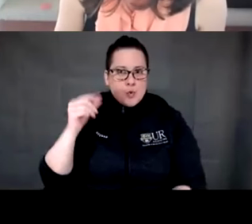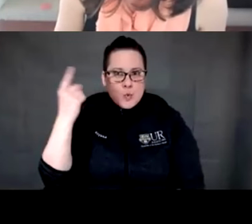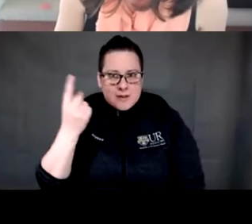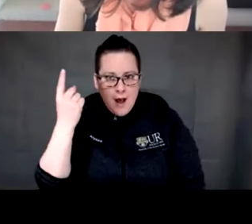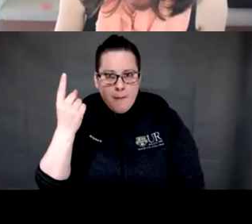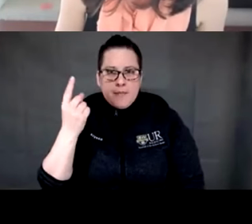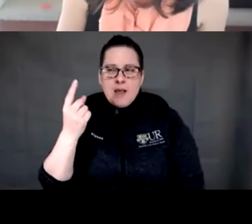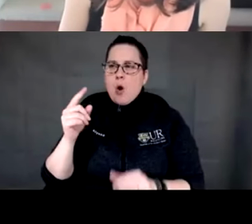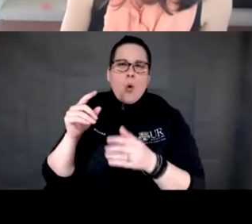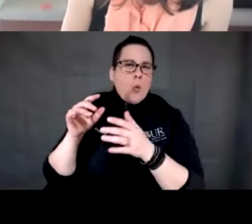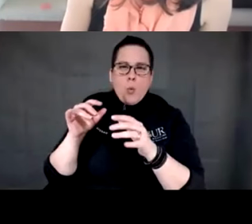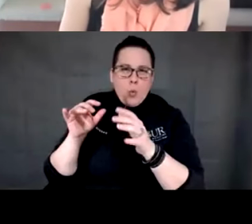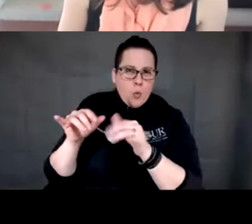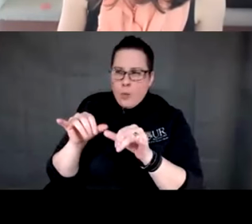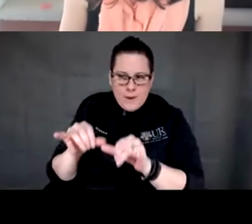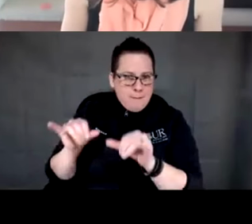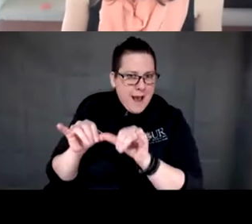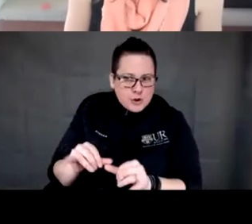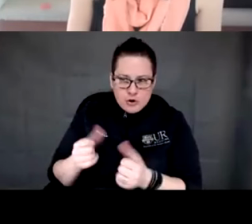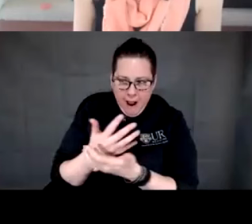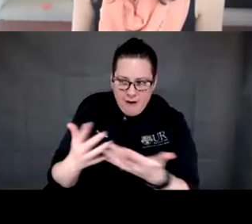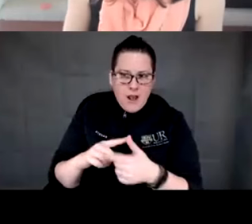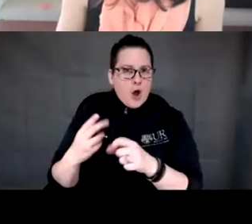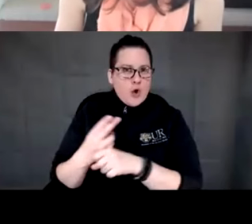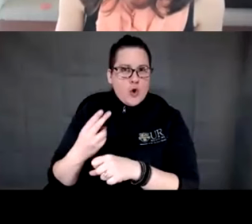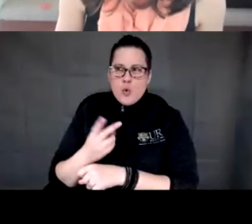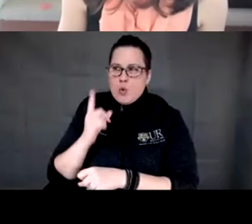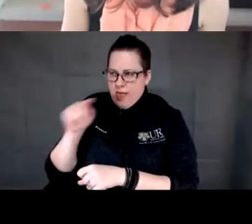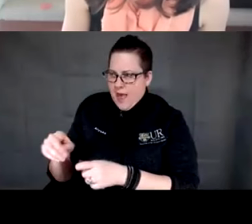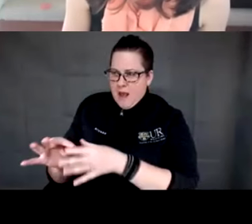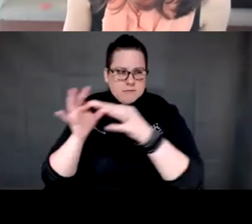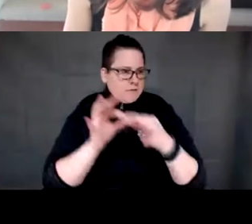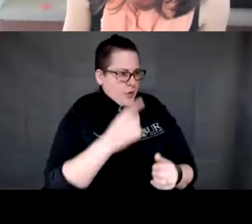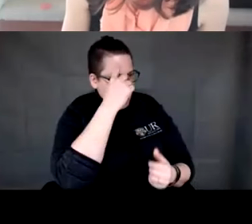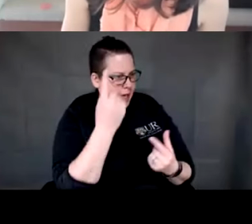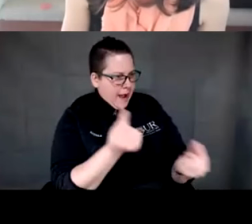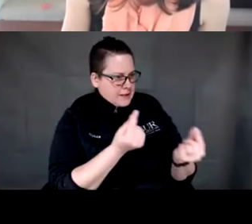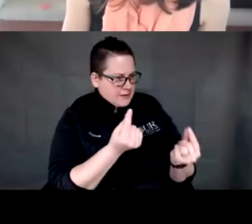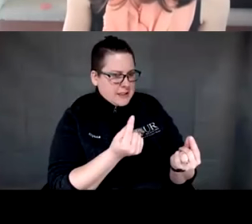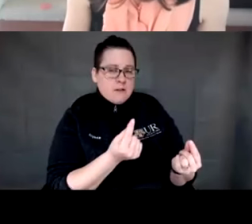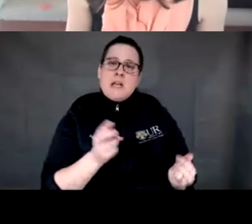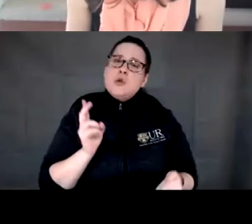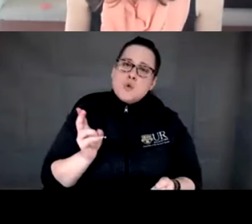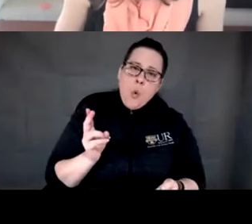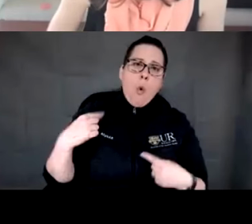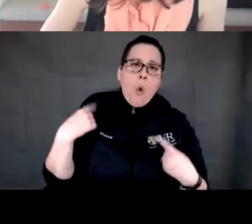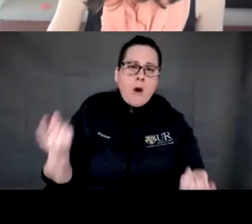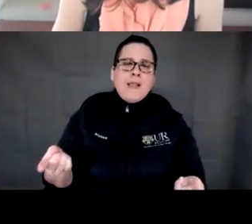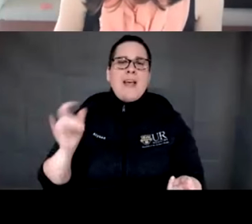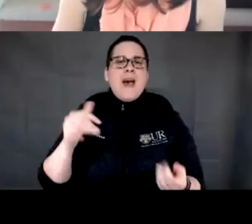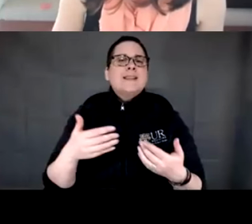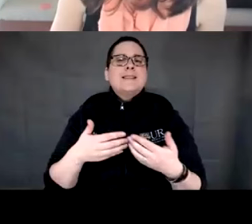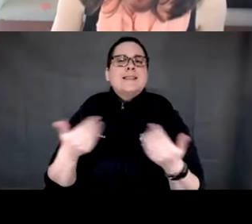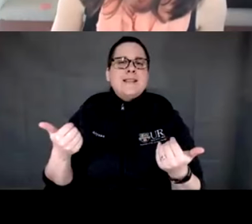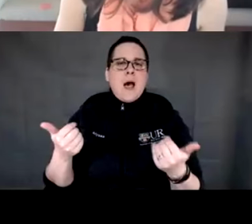track the relevant metrics that we've taught it to do, and we try to use those to explain neural activity. And historically, this has been kind of separate from what you